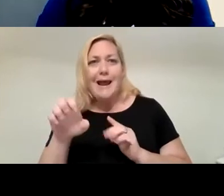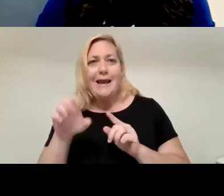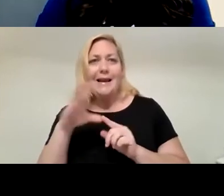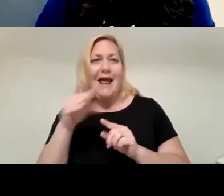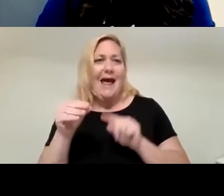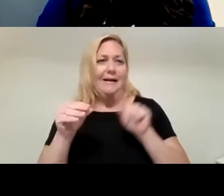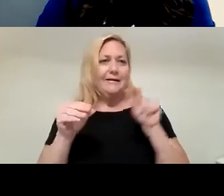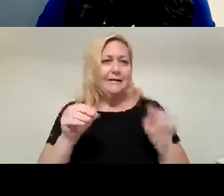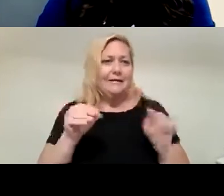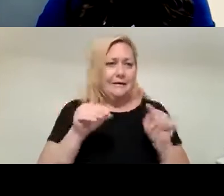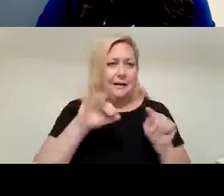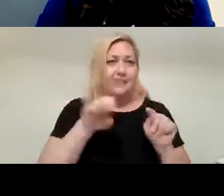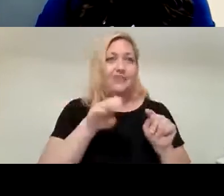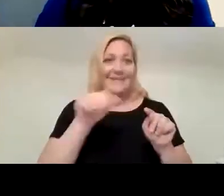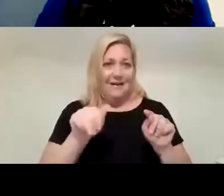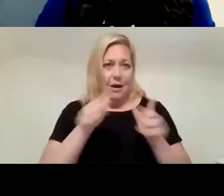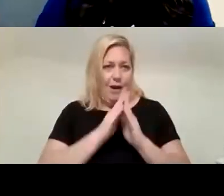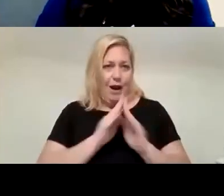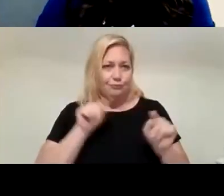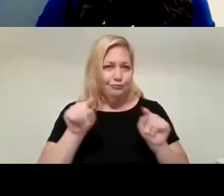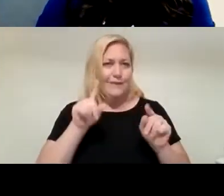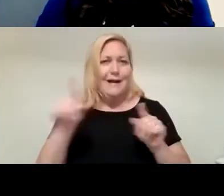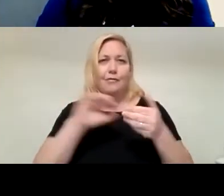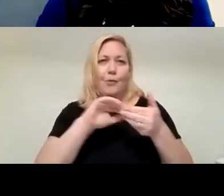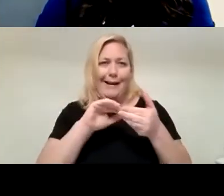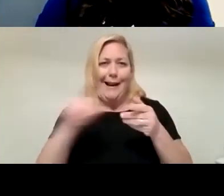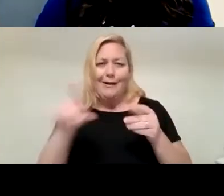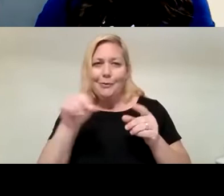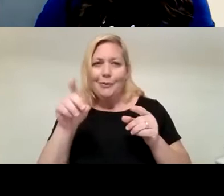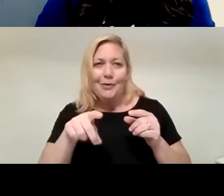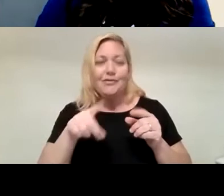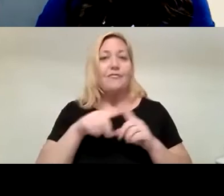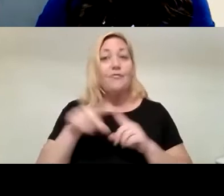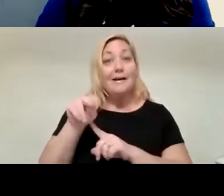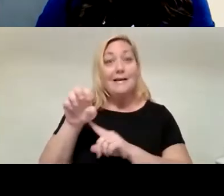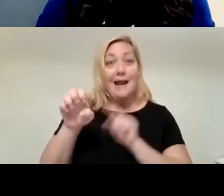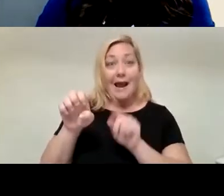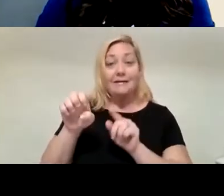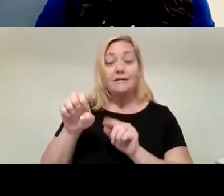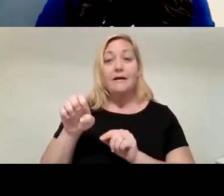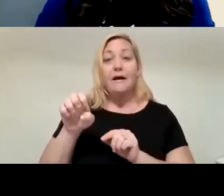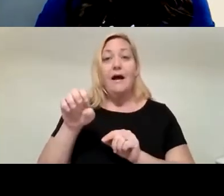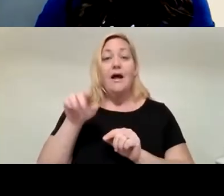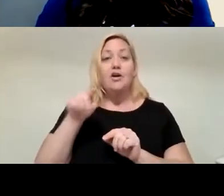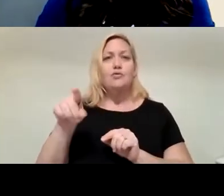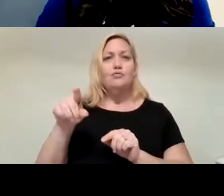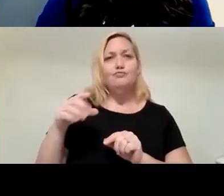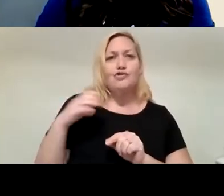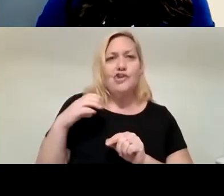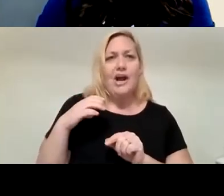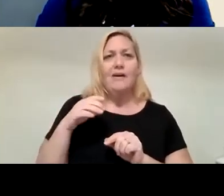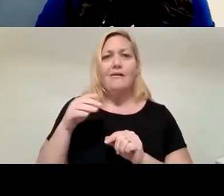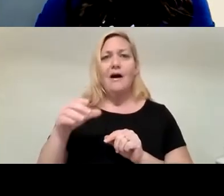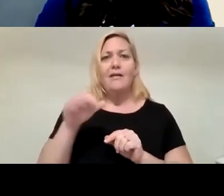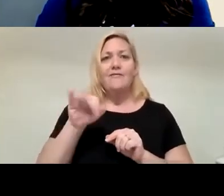for Jessica as well. It sort of goes hand in hand. So for Nate, as the chair of the